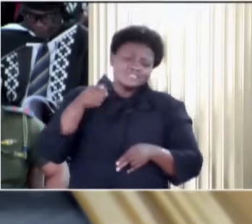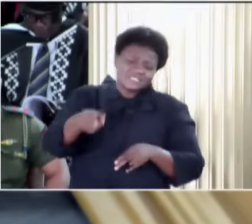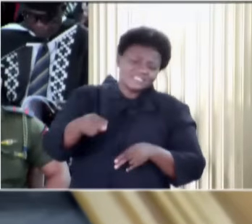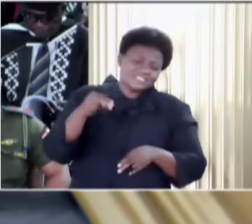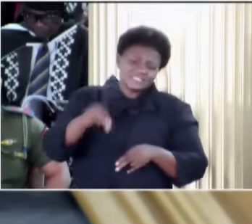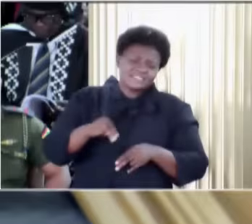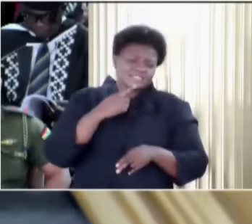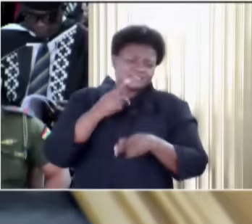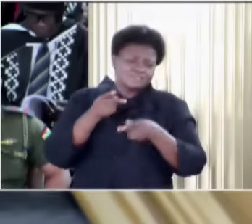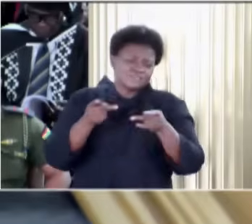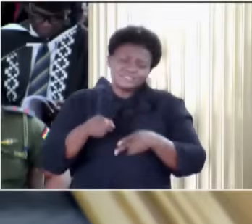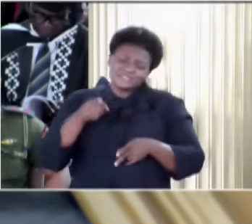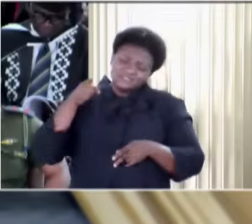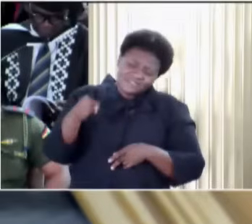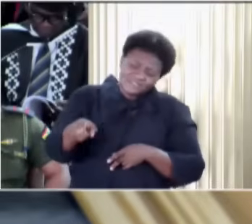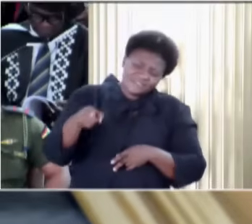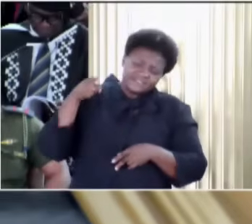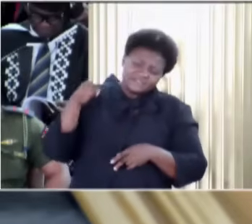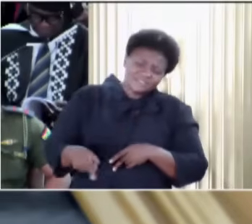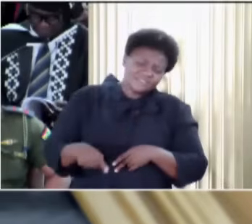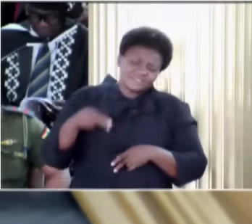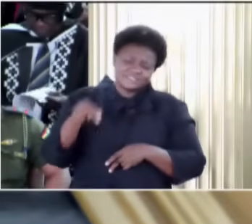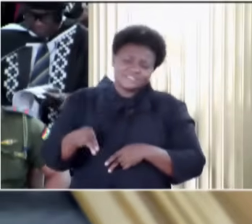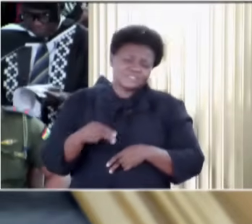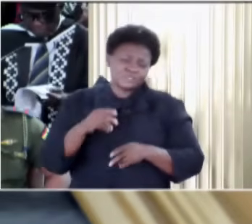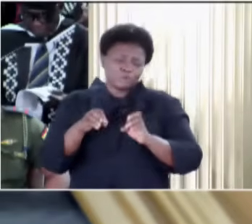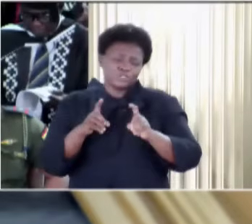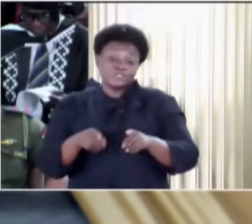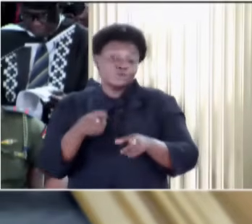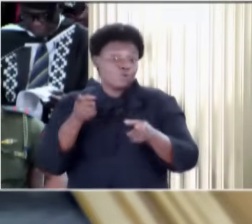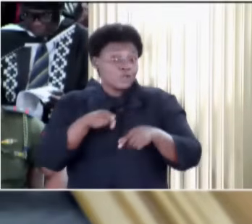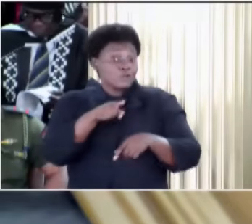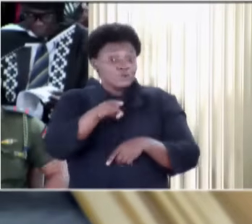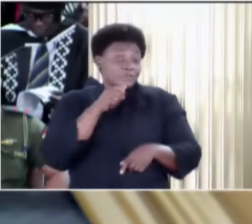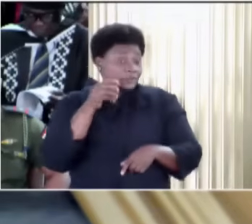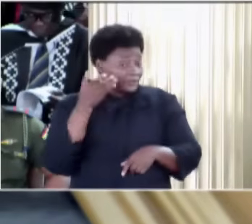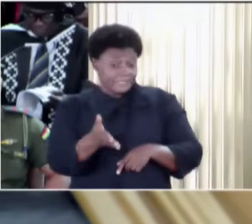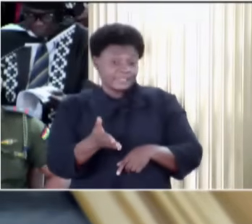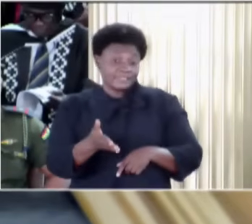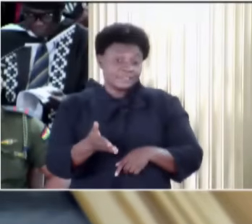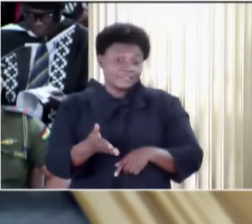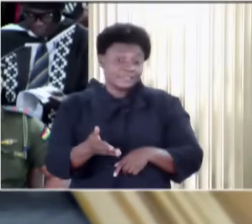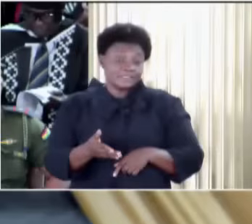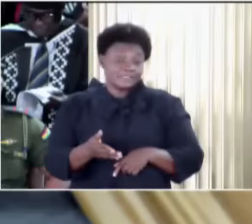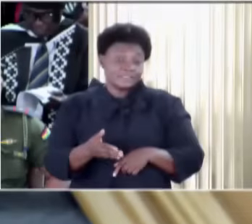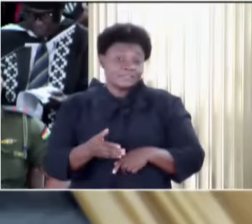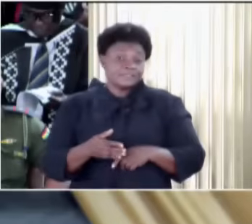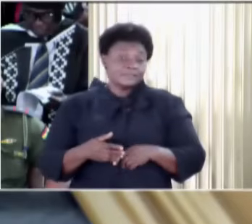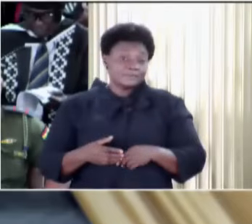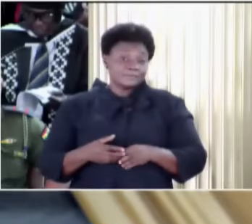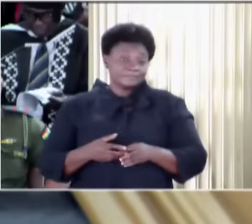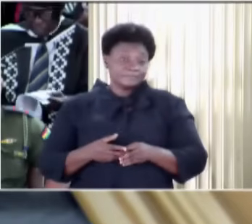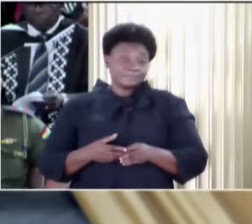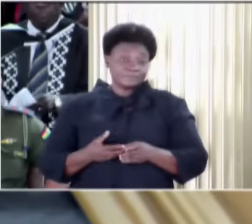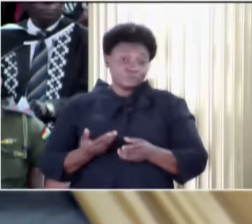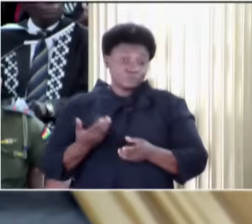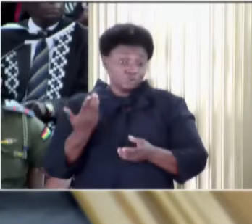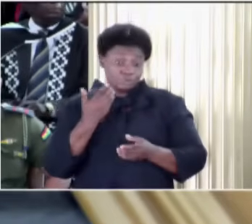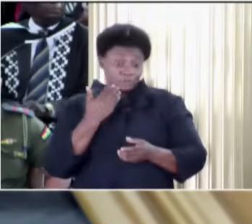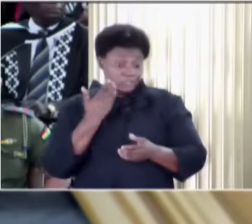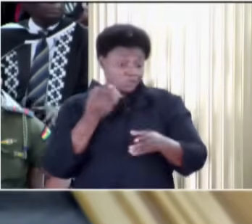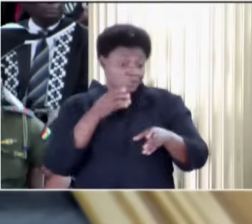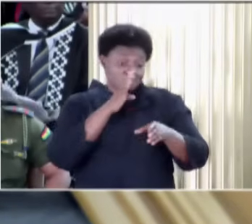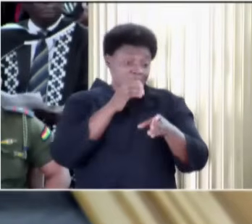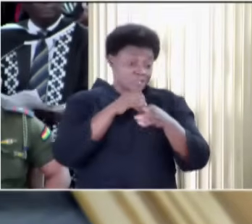position, he or she deserves this opportunity when you are not there. So you may never enter that room. It may be a